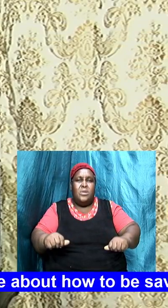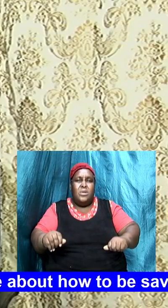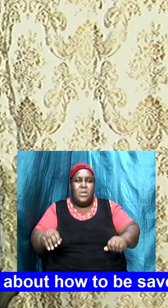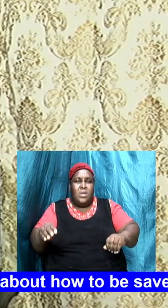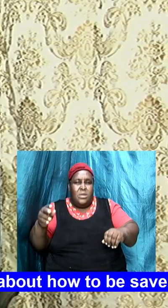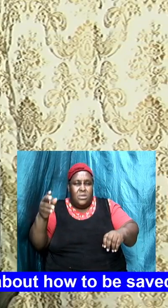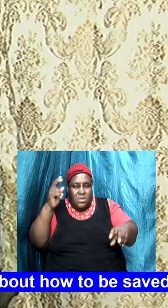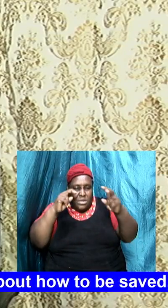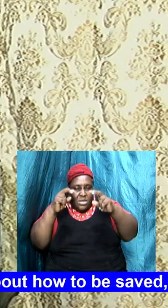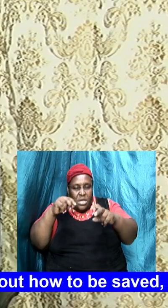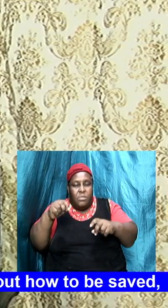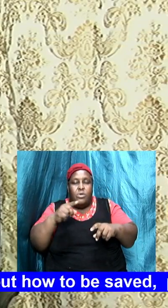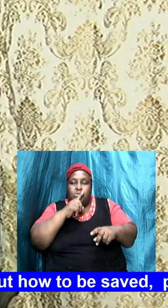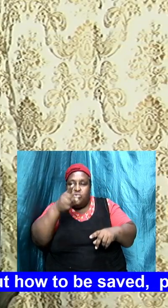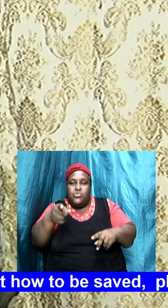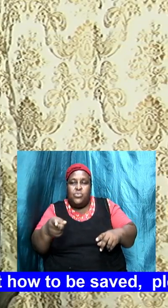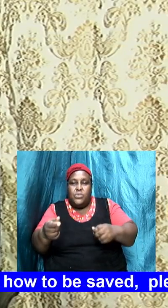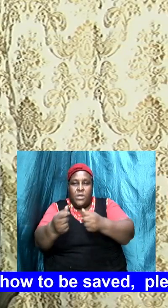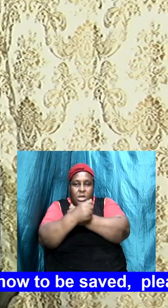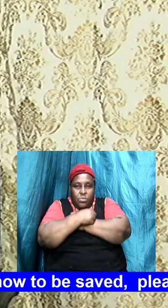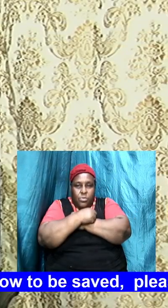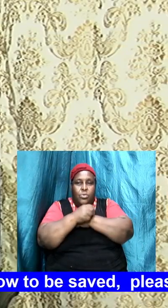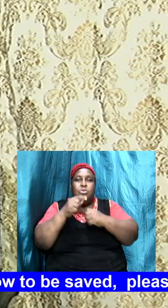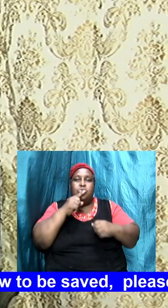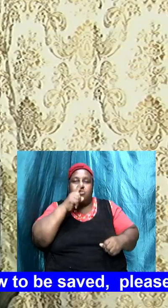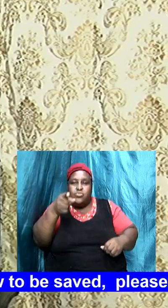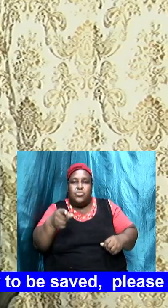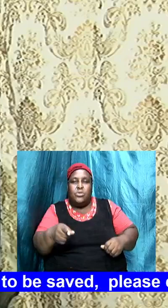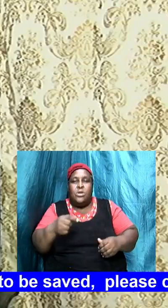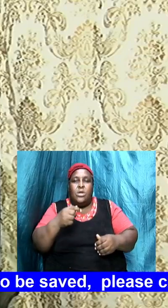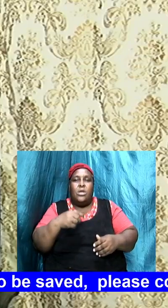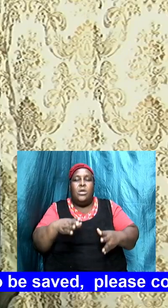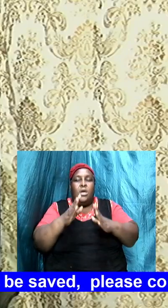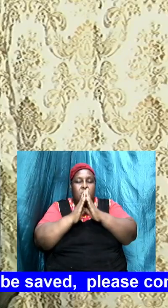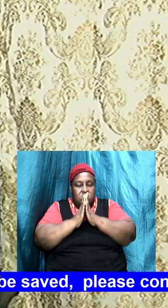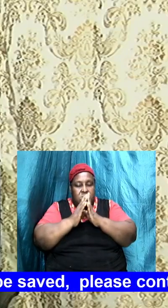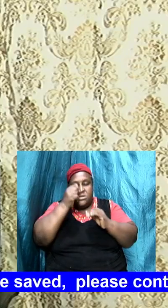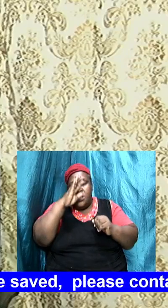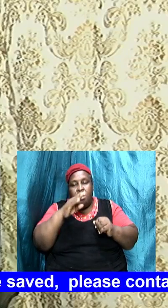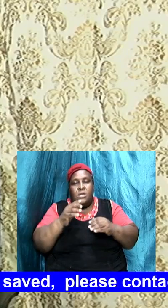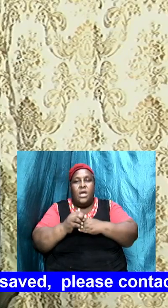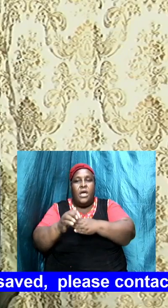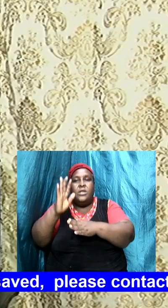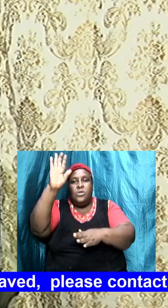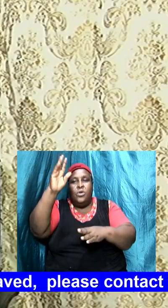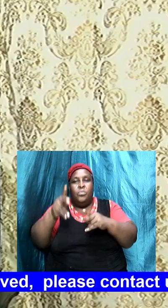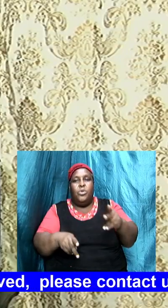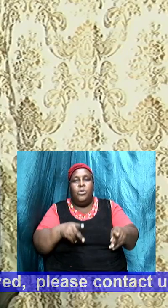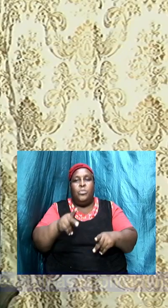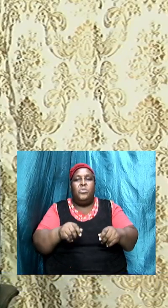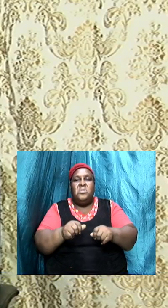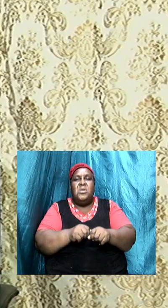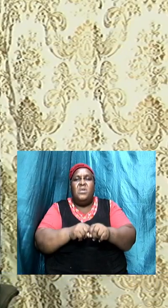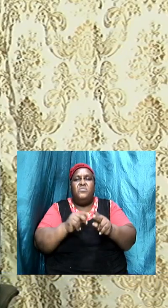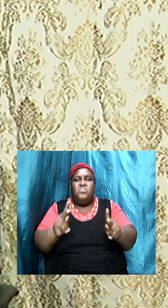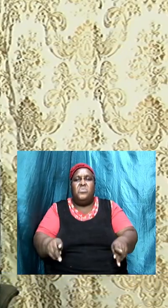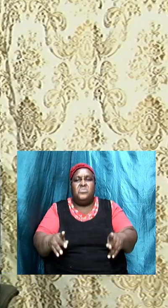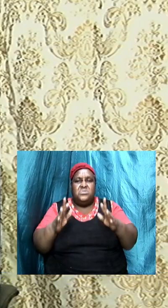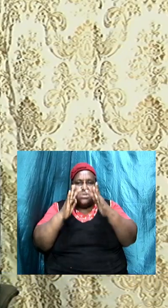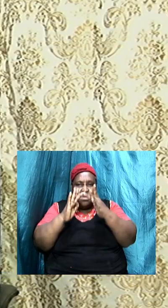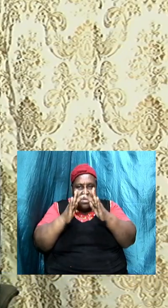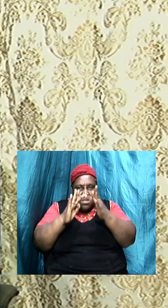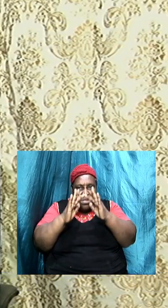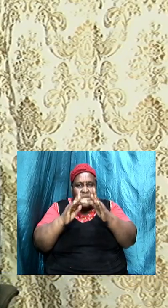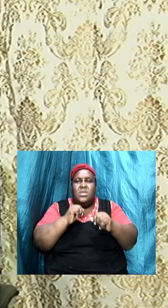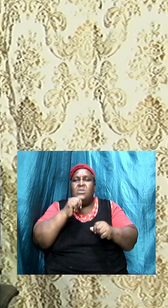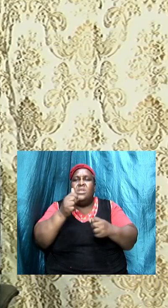and to embrace truth. We ask, God, that you guide us, your people, Lord Jesus. Lord, for every person that is tuning in that